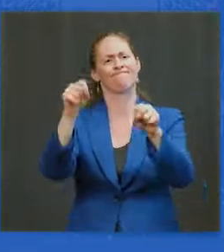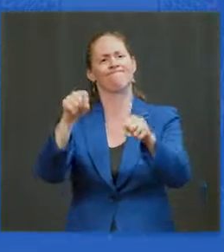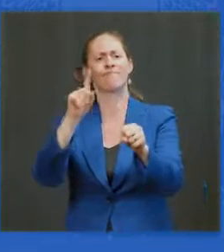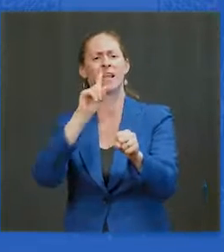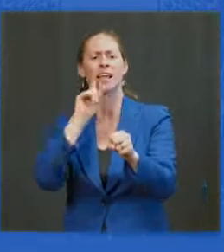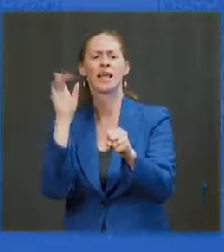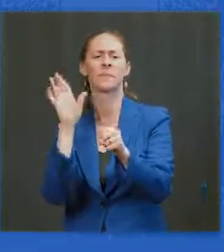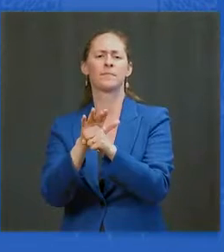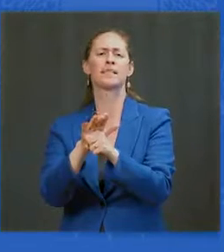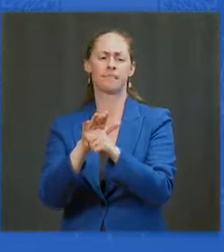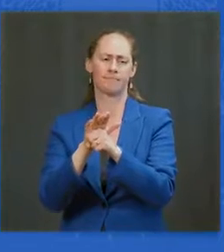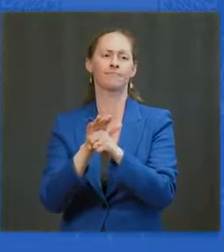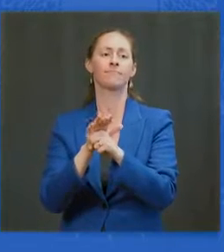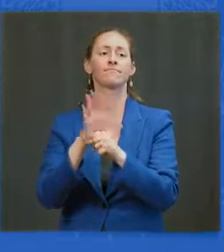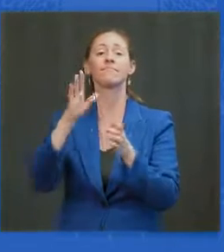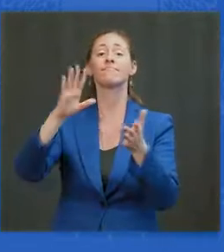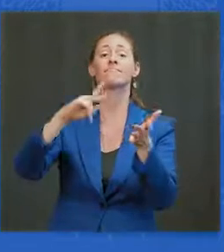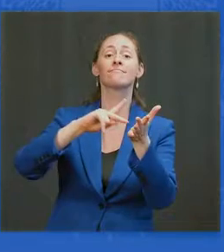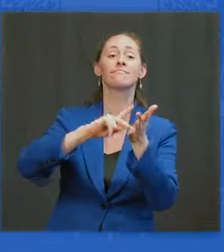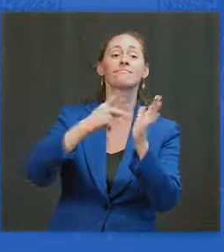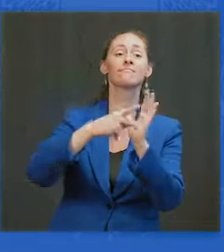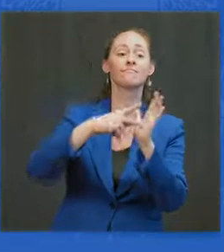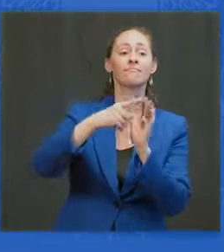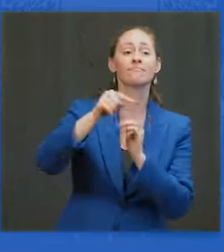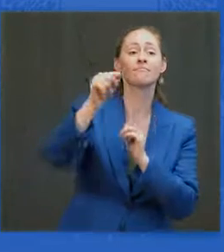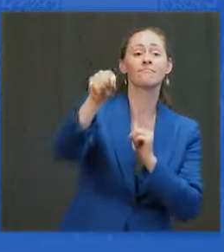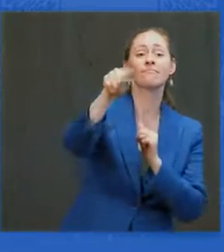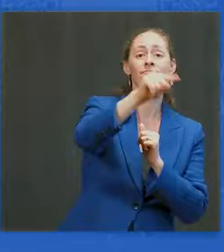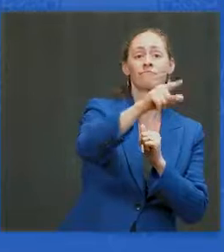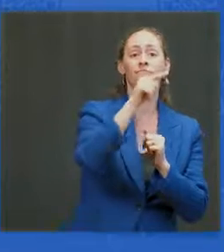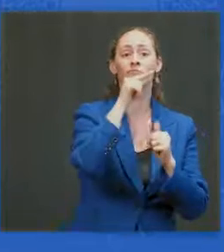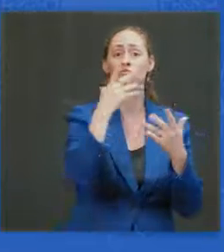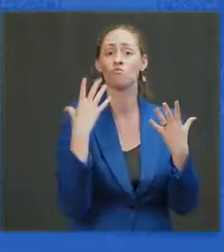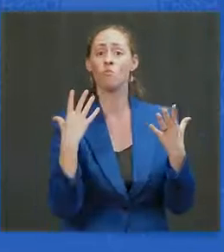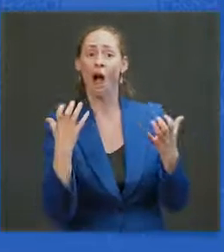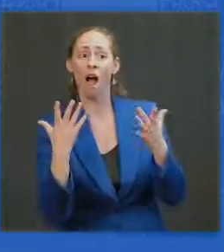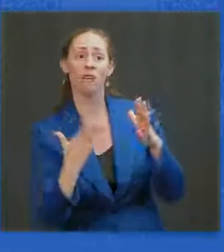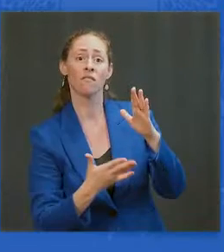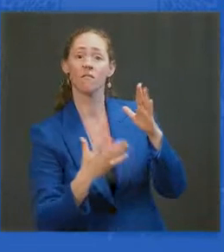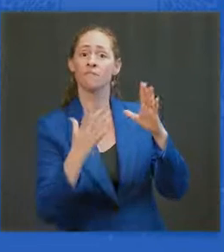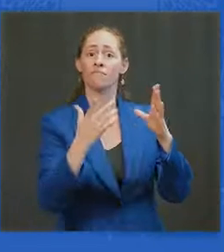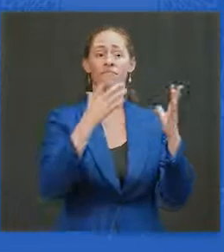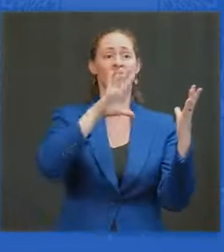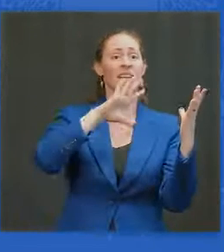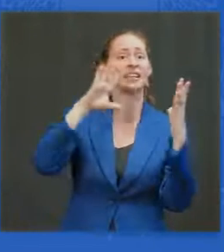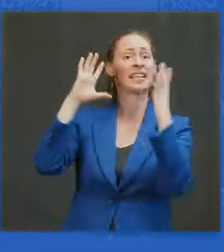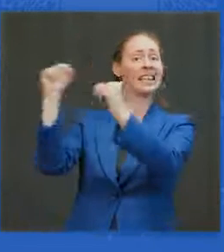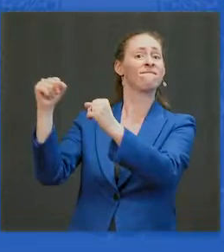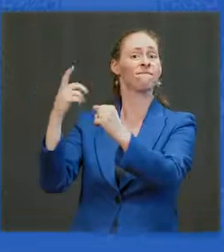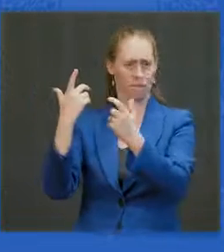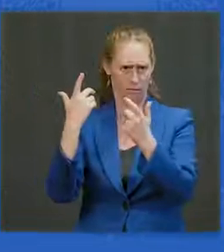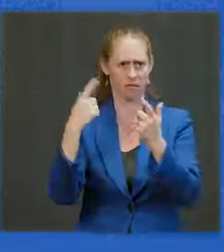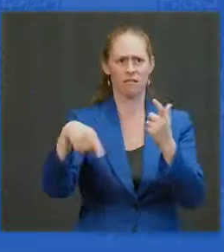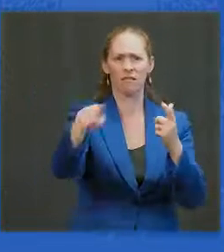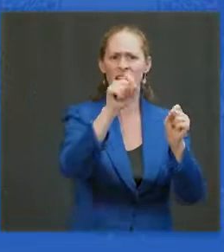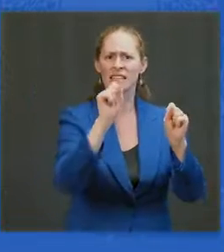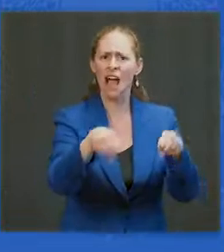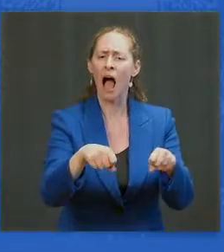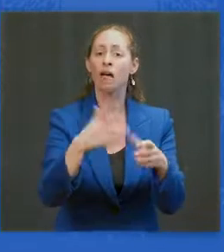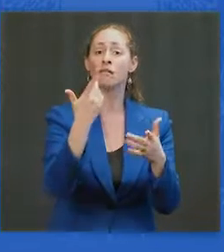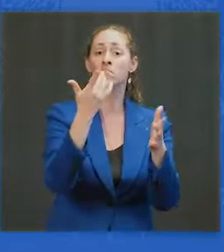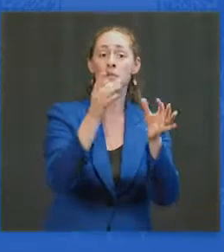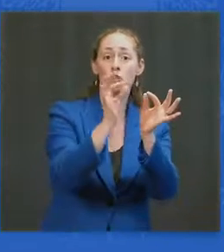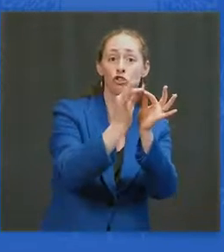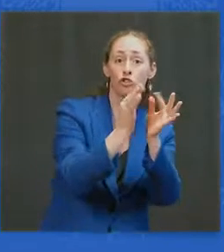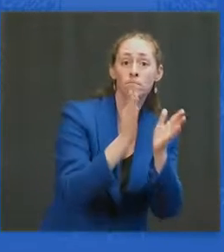countries the Afghans who served alongside their forces as translators or in their embassies, just as we're bringing to the United States